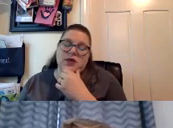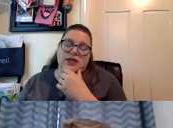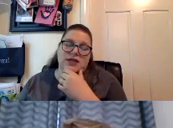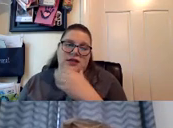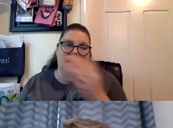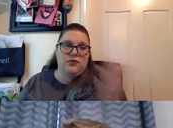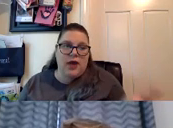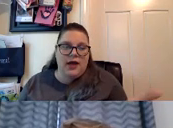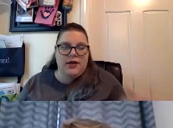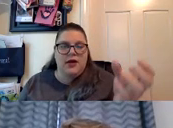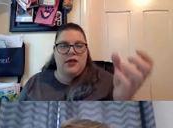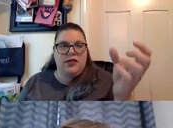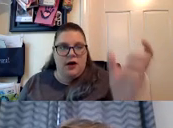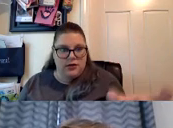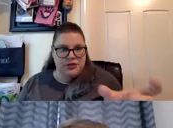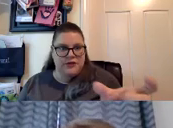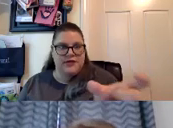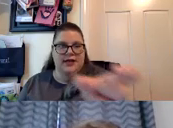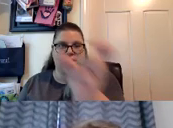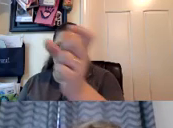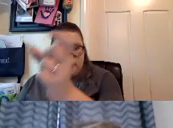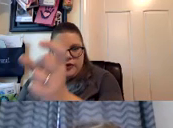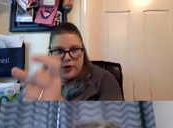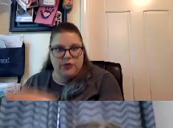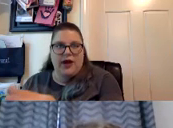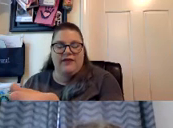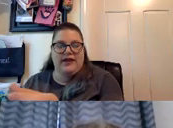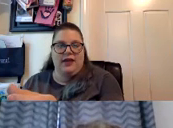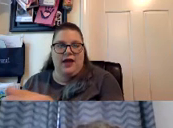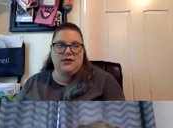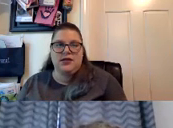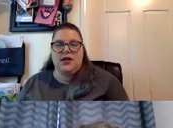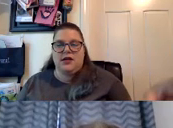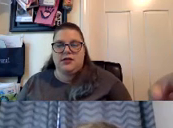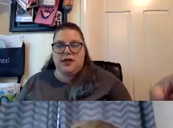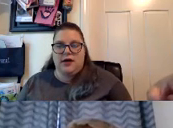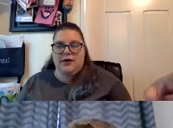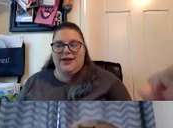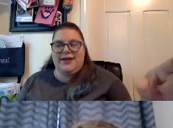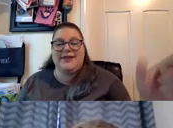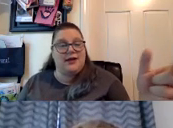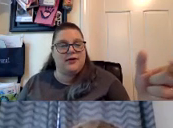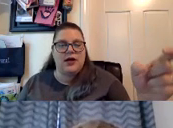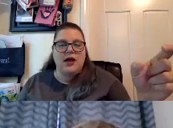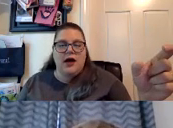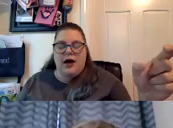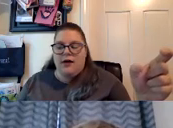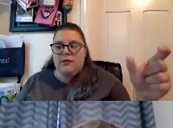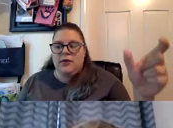is that you can see that it read the alternative text and then put the word graphic at the end. So he's on a